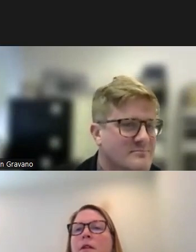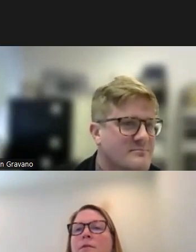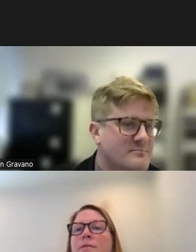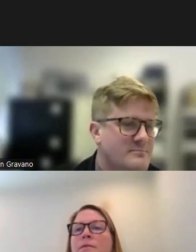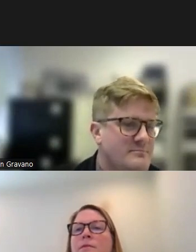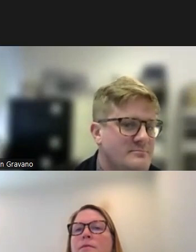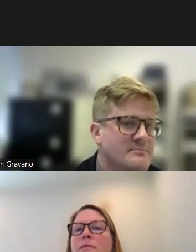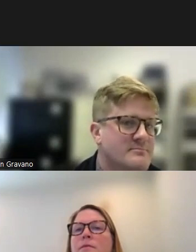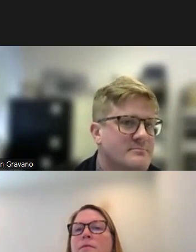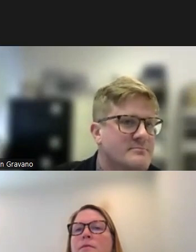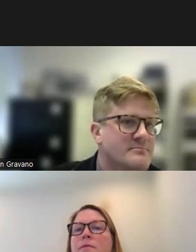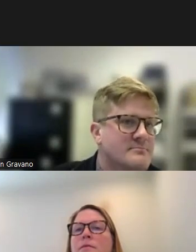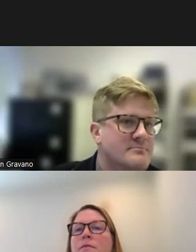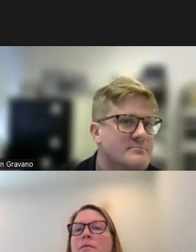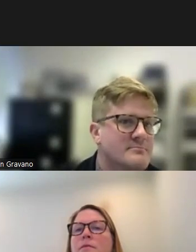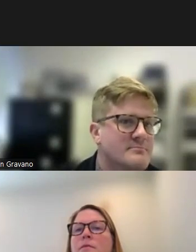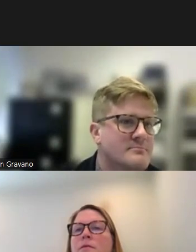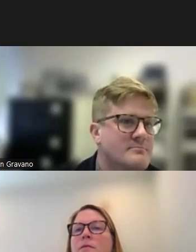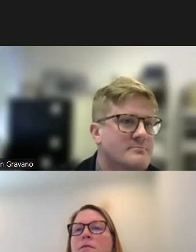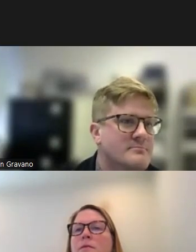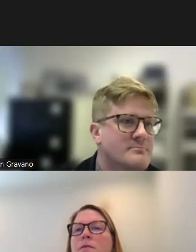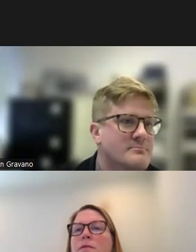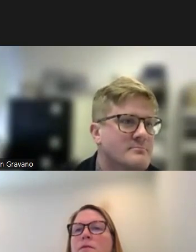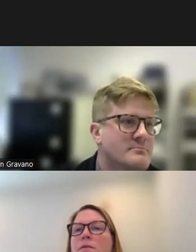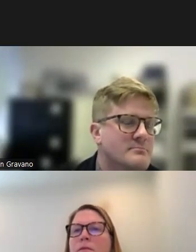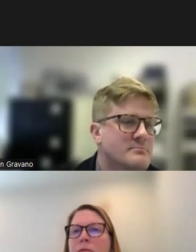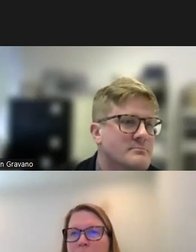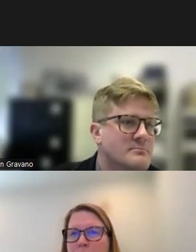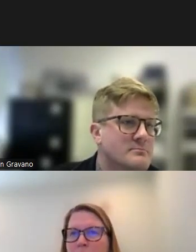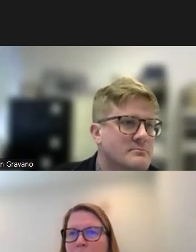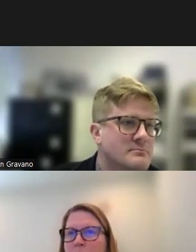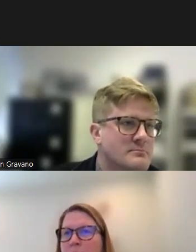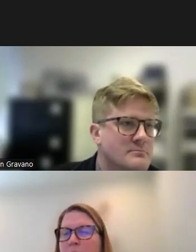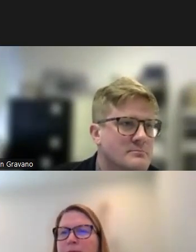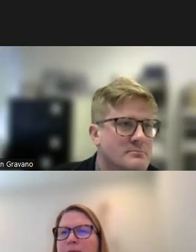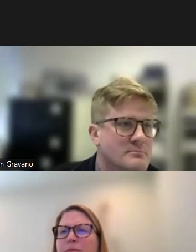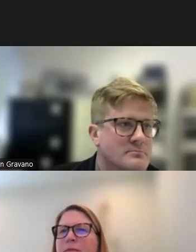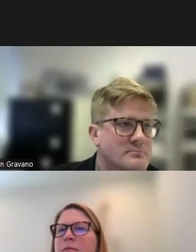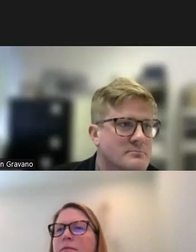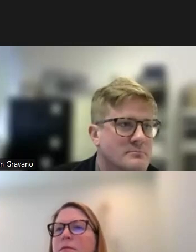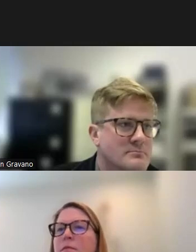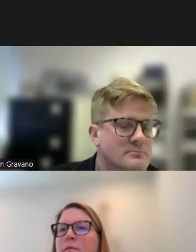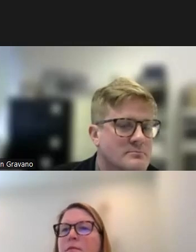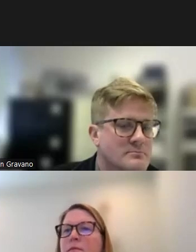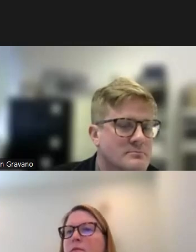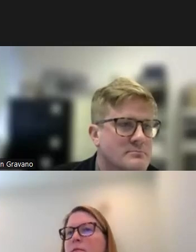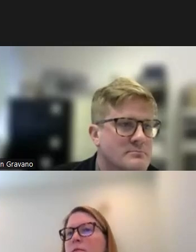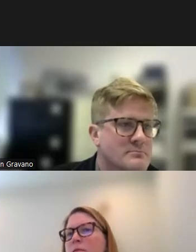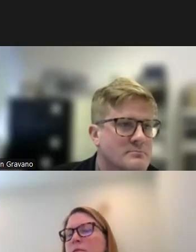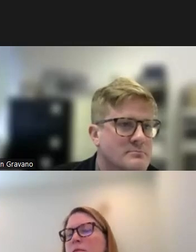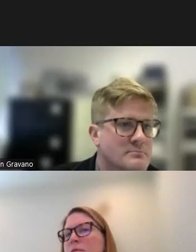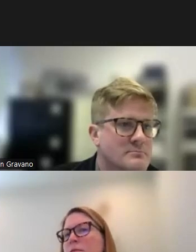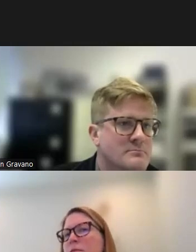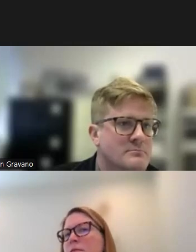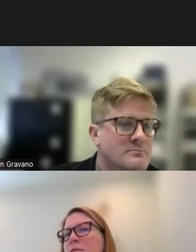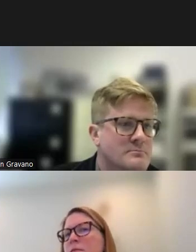anyway, just my thought. Right. Blair. Yeah, thank you, Catherine. And I just wanted to sort of answer to Dr. Mobley's